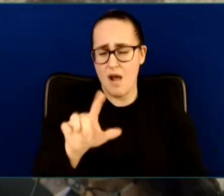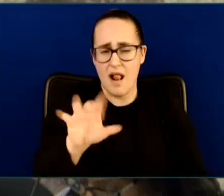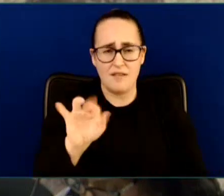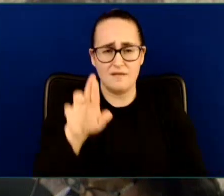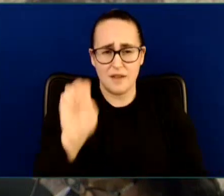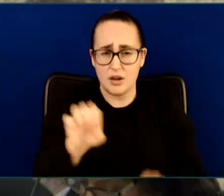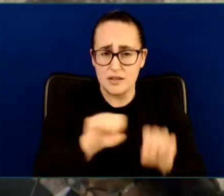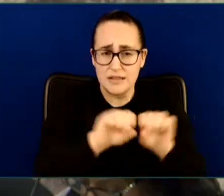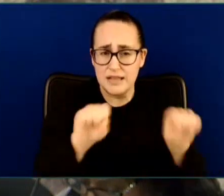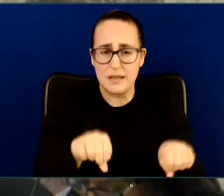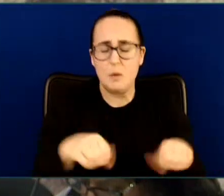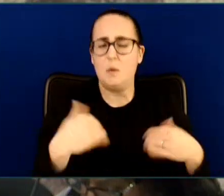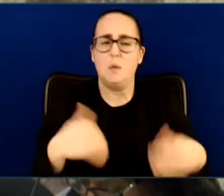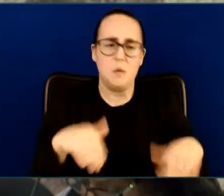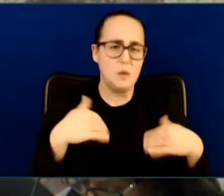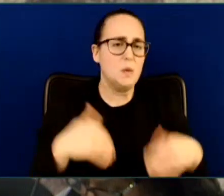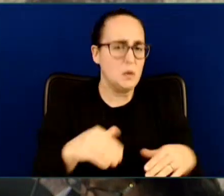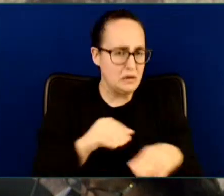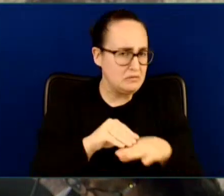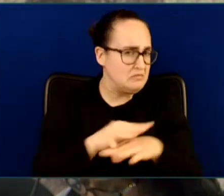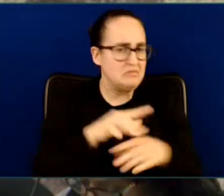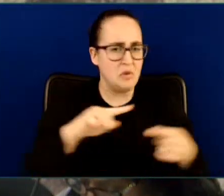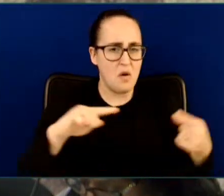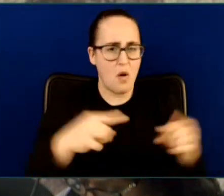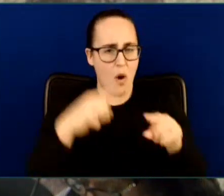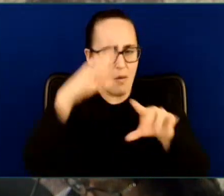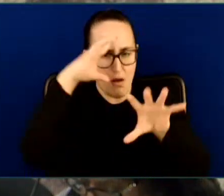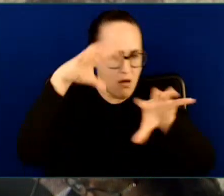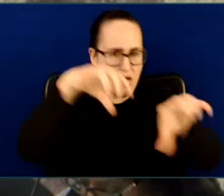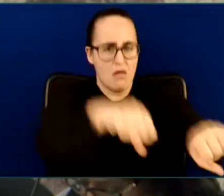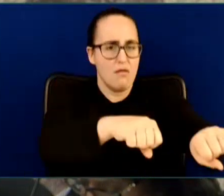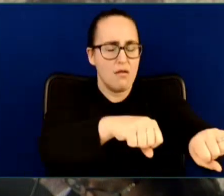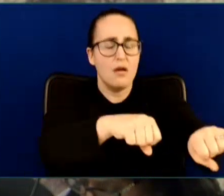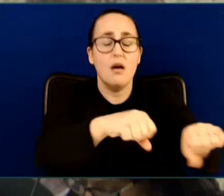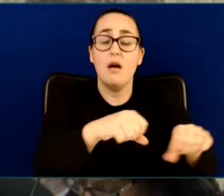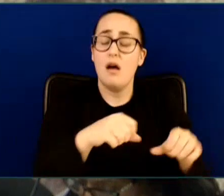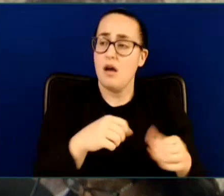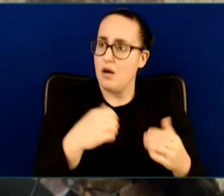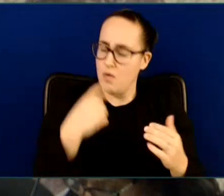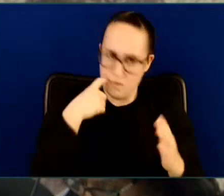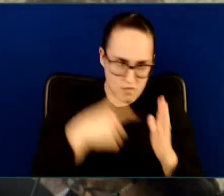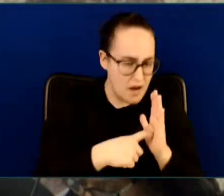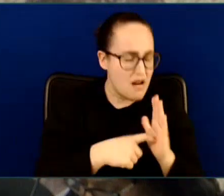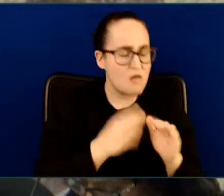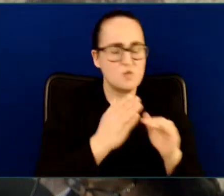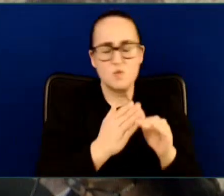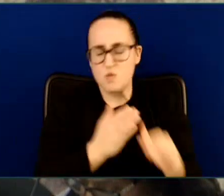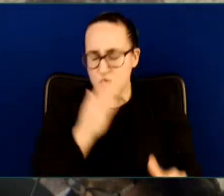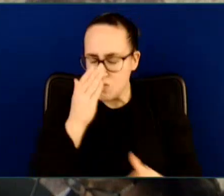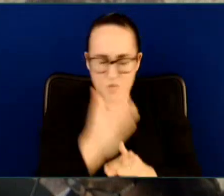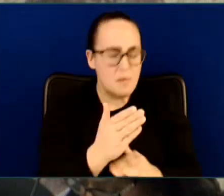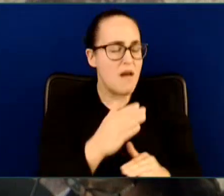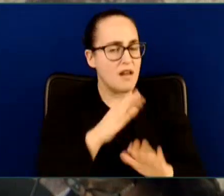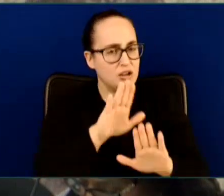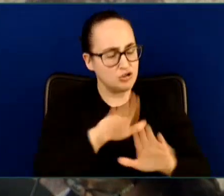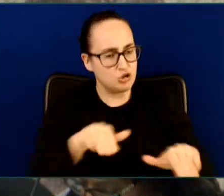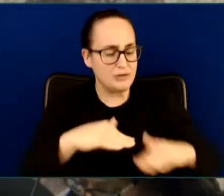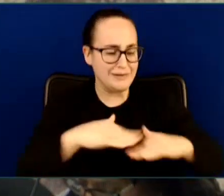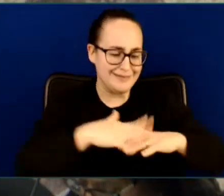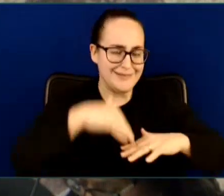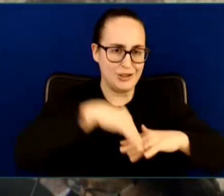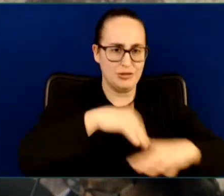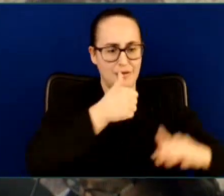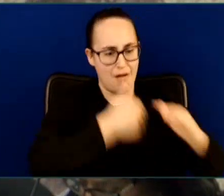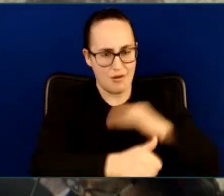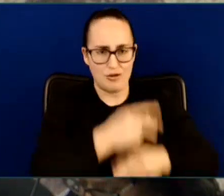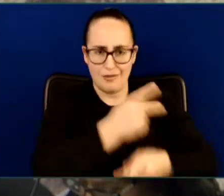we've ended up with the overrepresentation of Indigenous children and youth in the care system. And we've known that we have needed to make significant changes